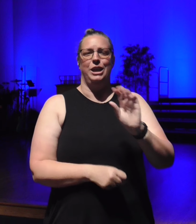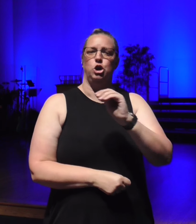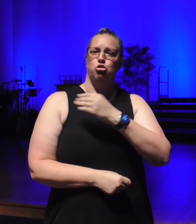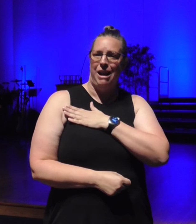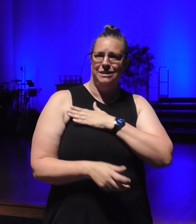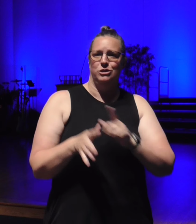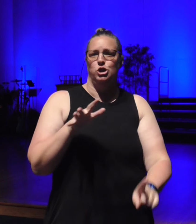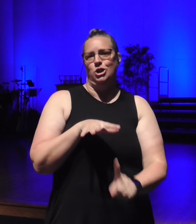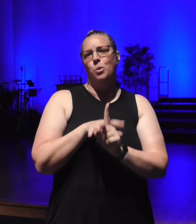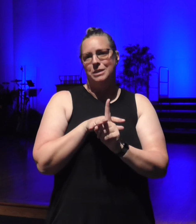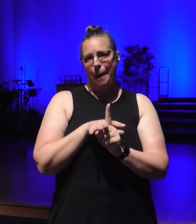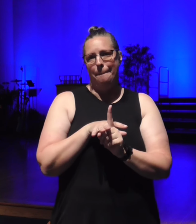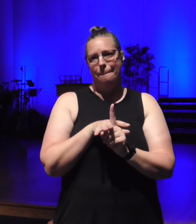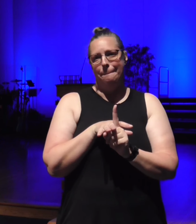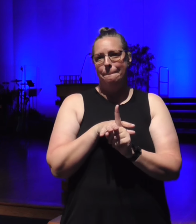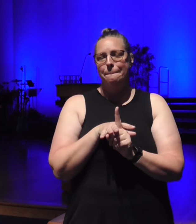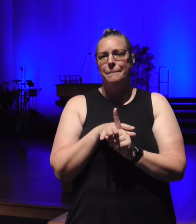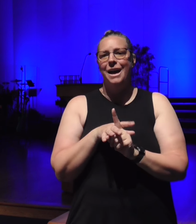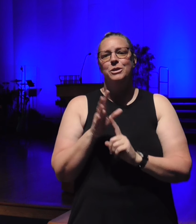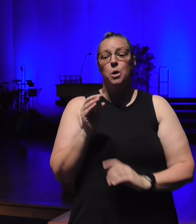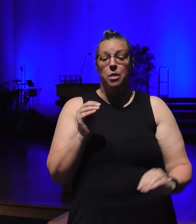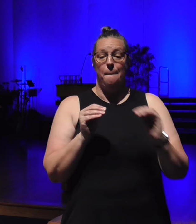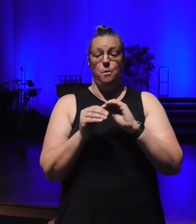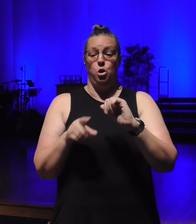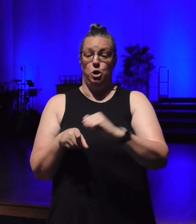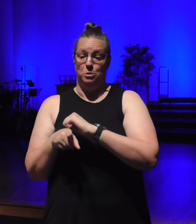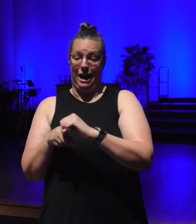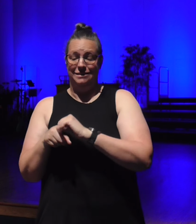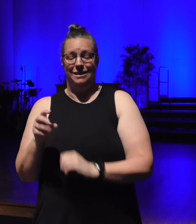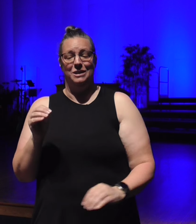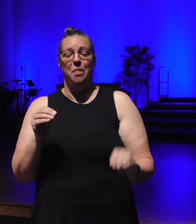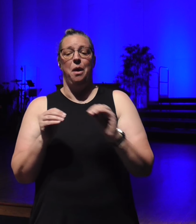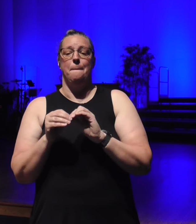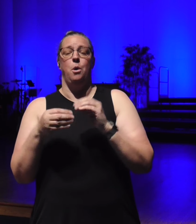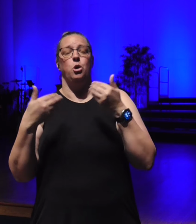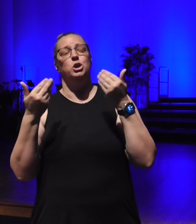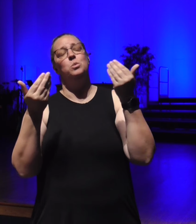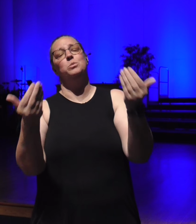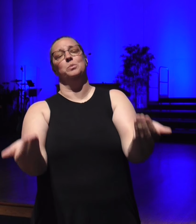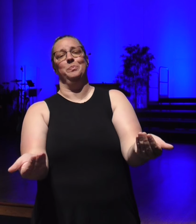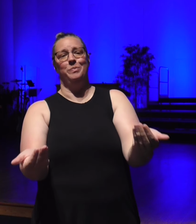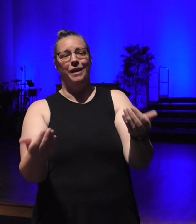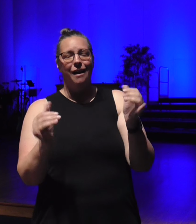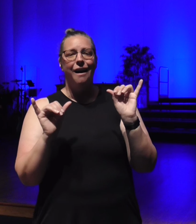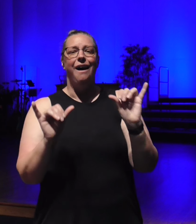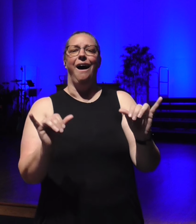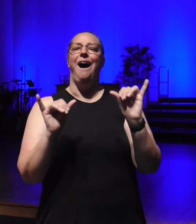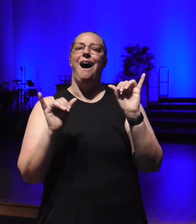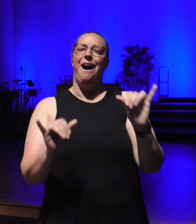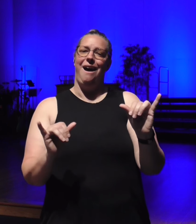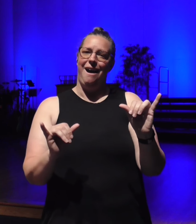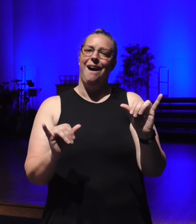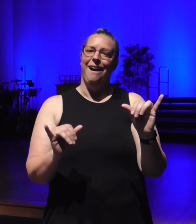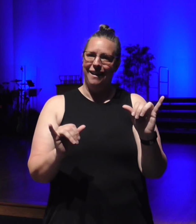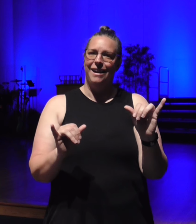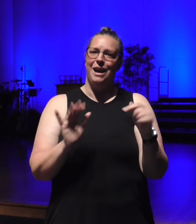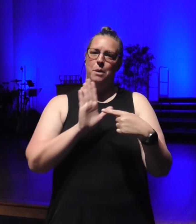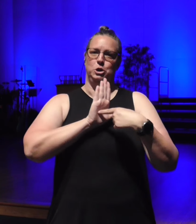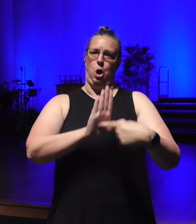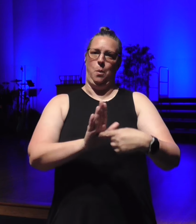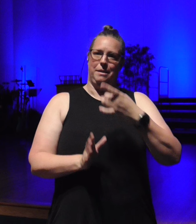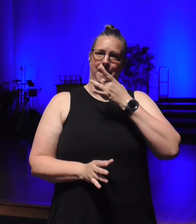this, the more we let go, the more we give permission and become reflections of light to the world around